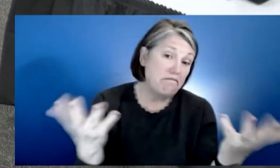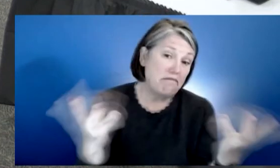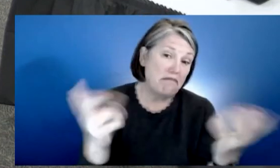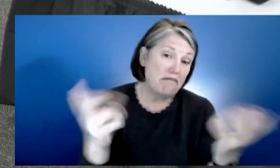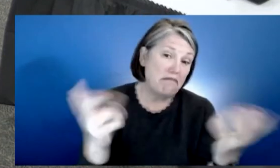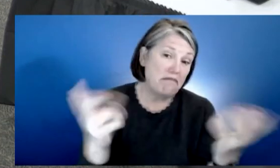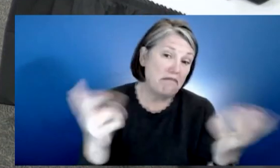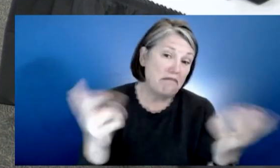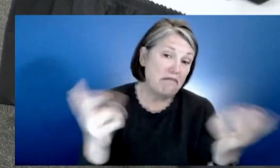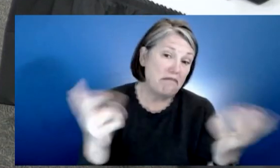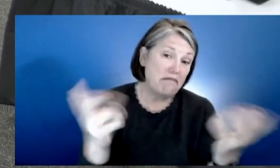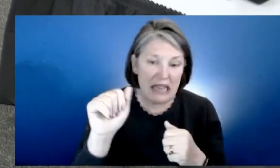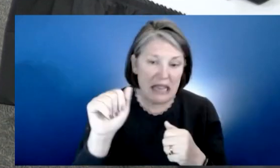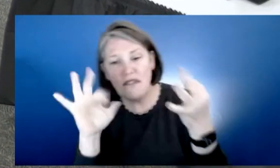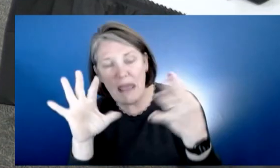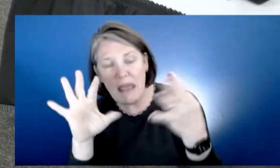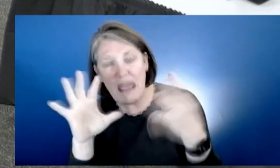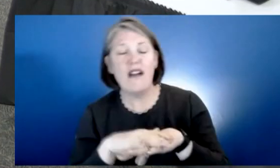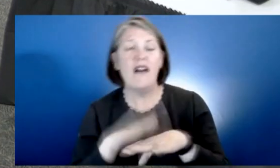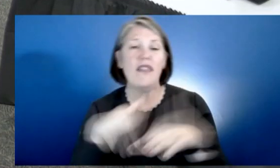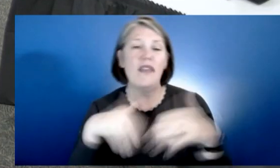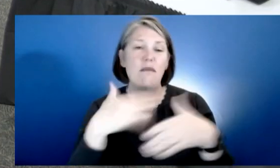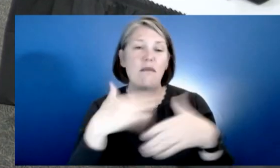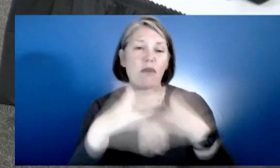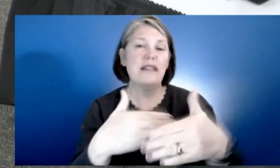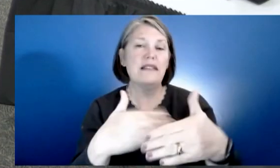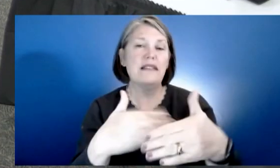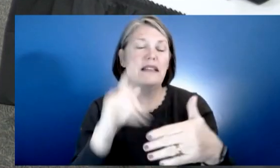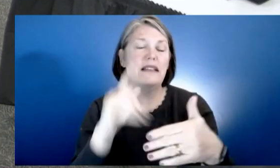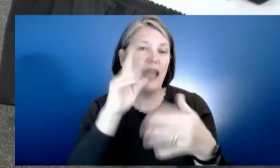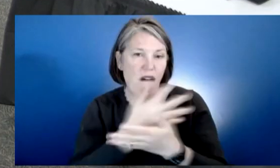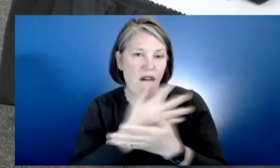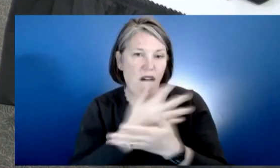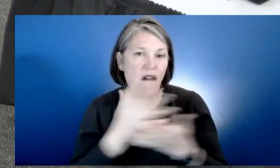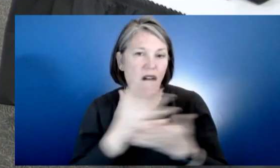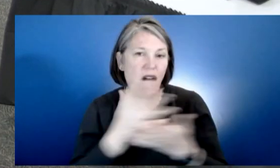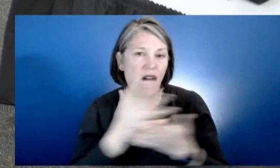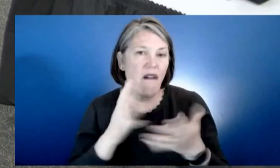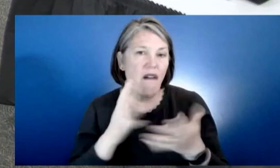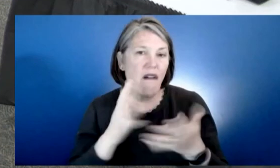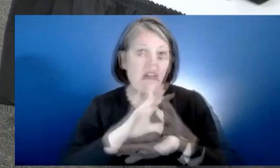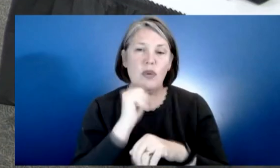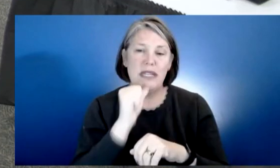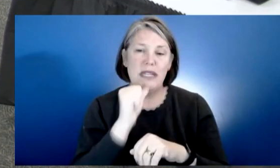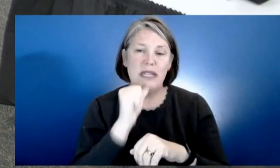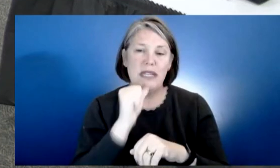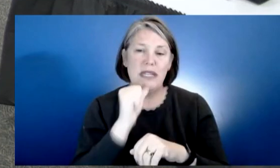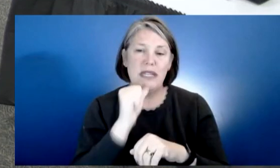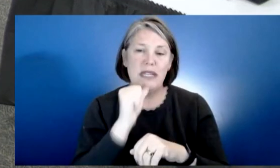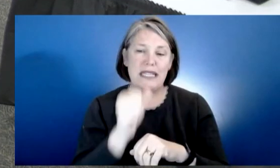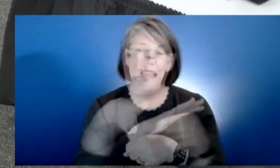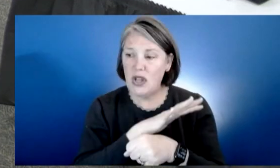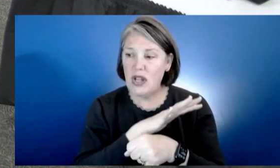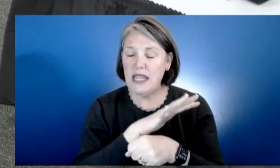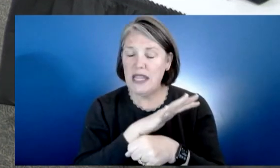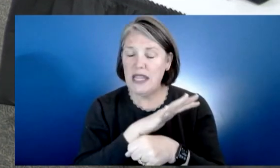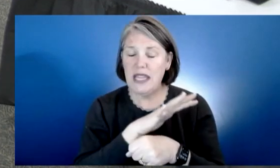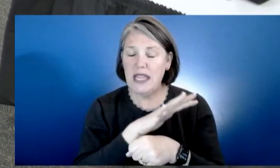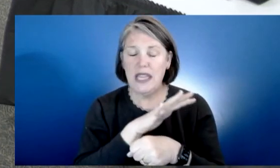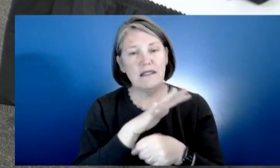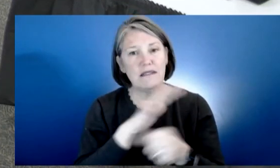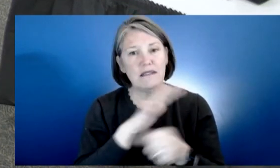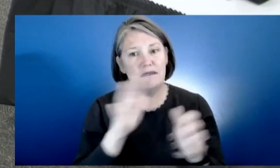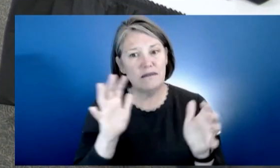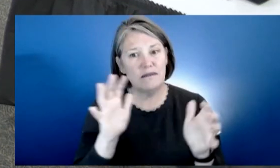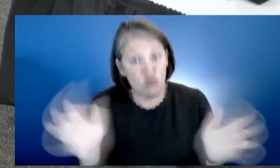data and feedback on the process. They are informing it so that it's not fully driven and determined by public health,